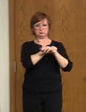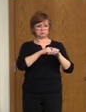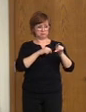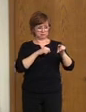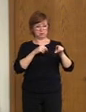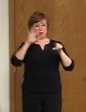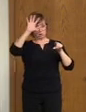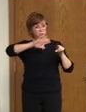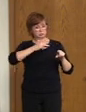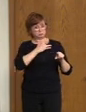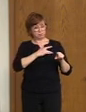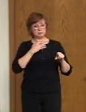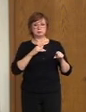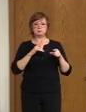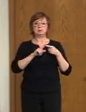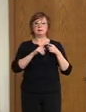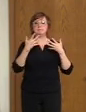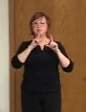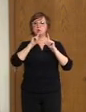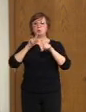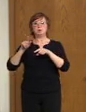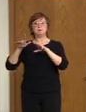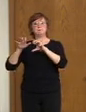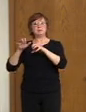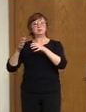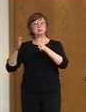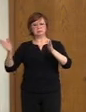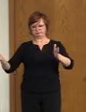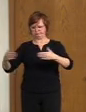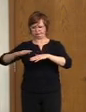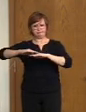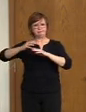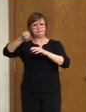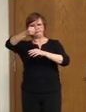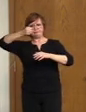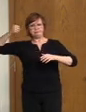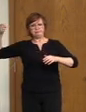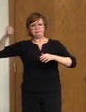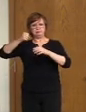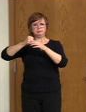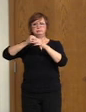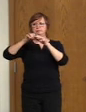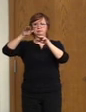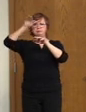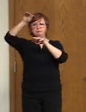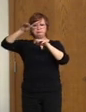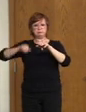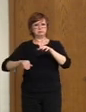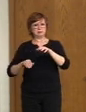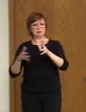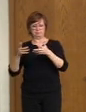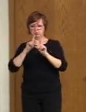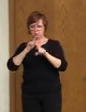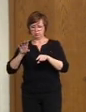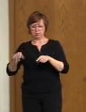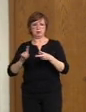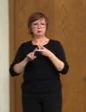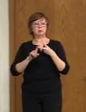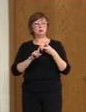equipment that has been ordered through a task group that's been in place for a number of weeks, and as well as we will